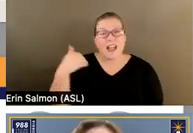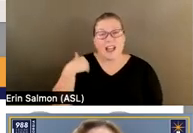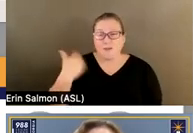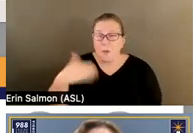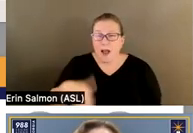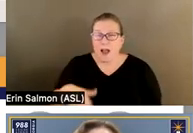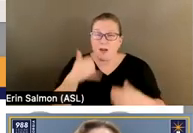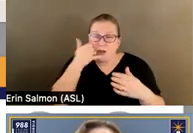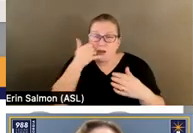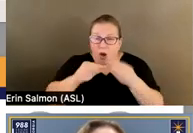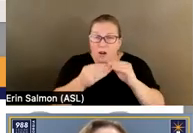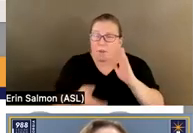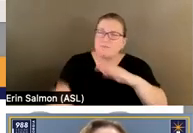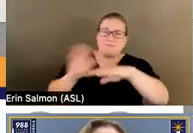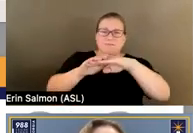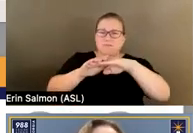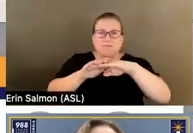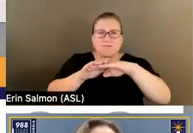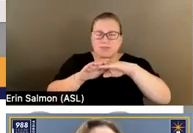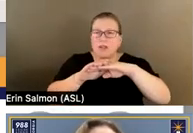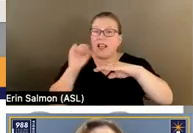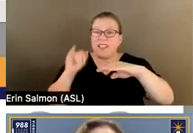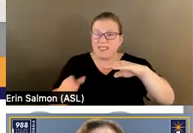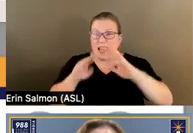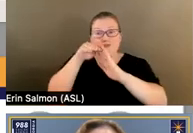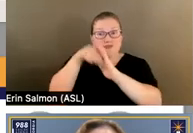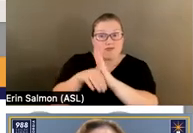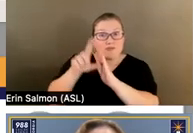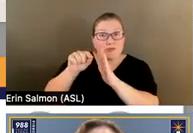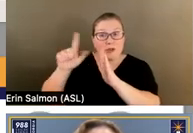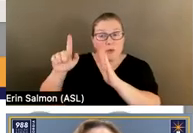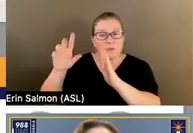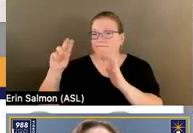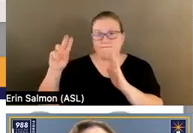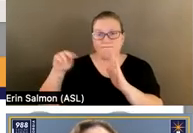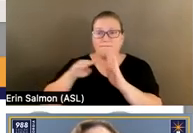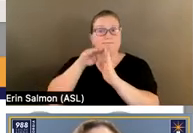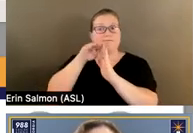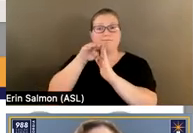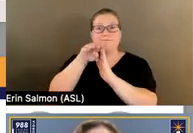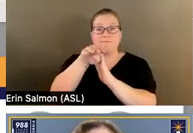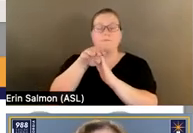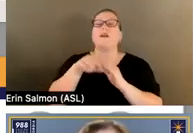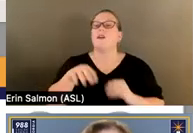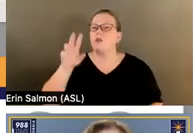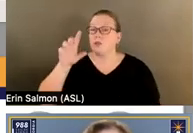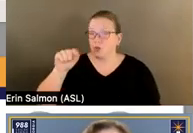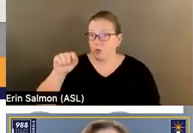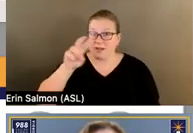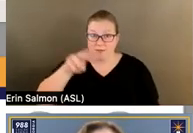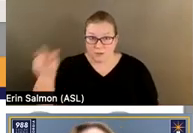volume, and that call volume did not go down in 2021. And then in 2022, we had an